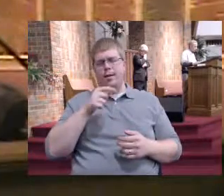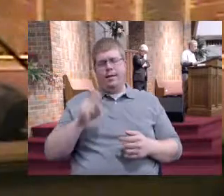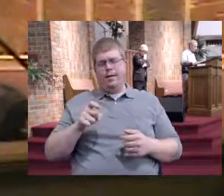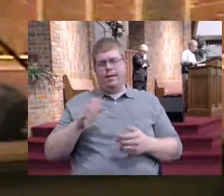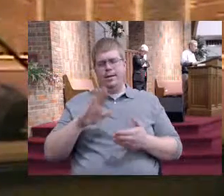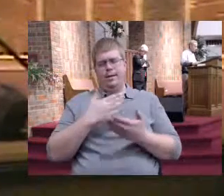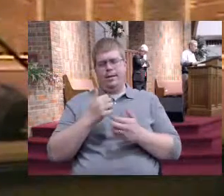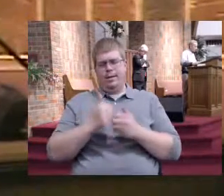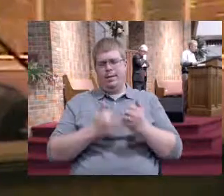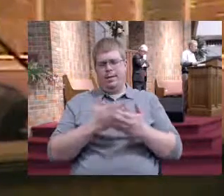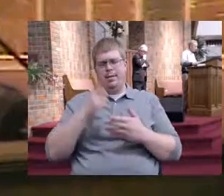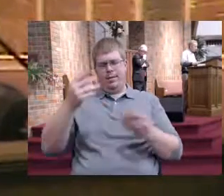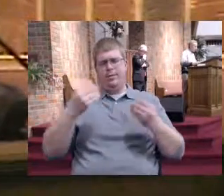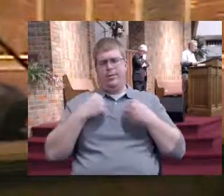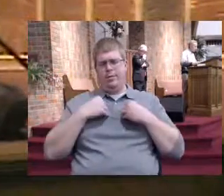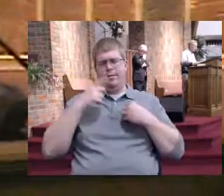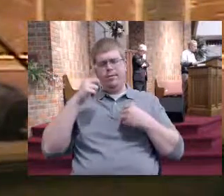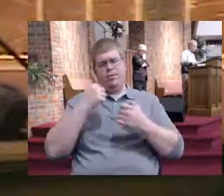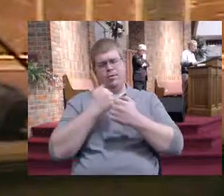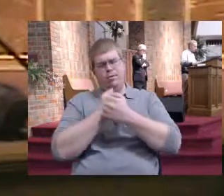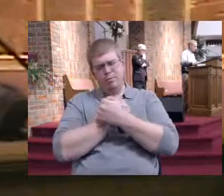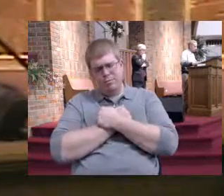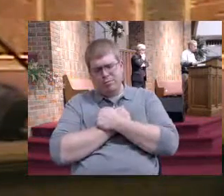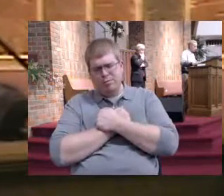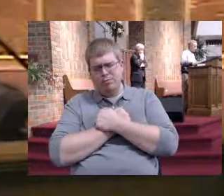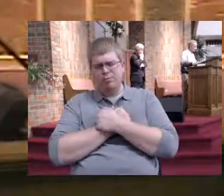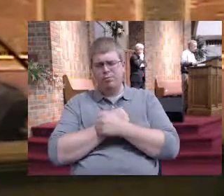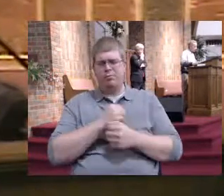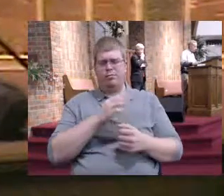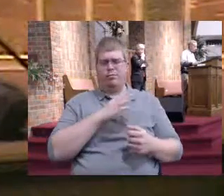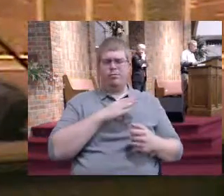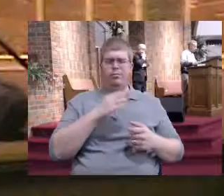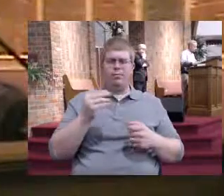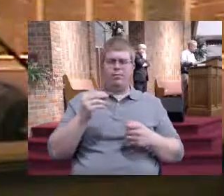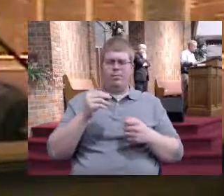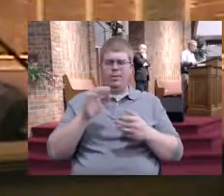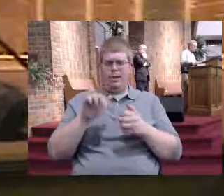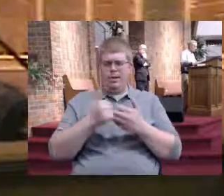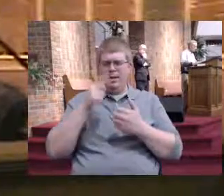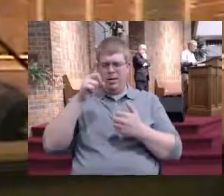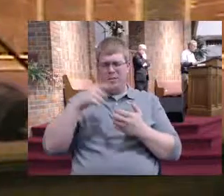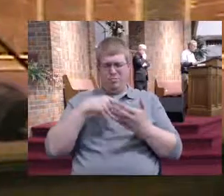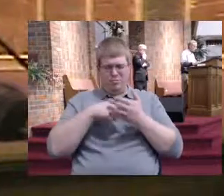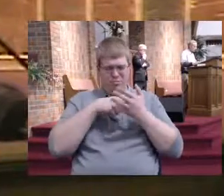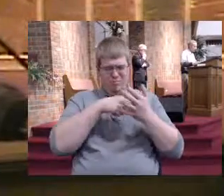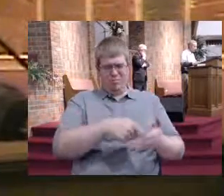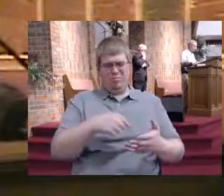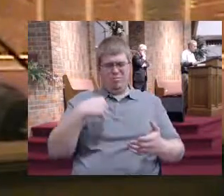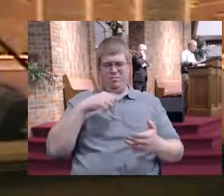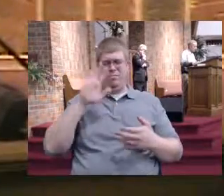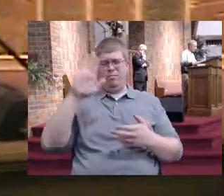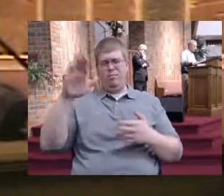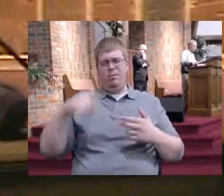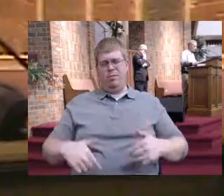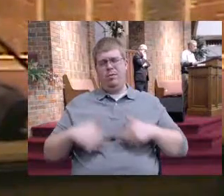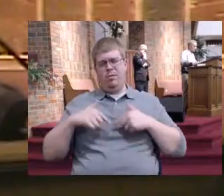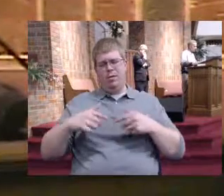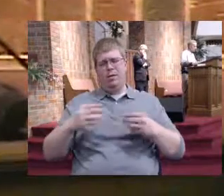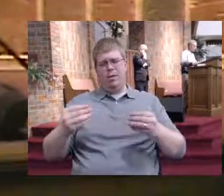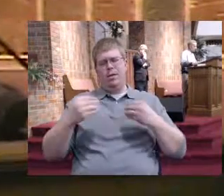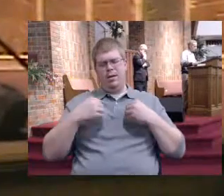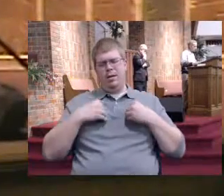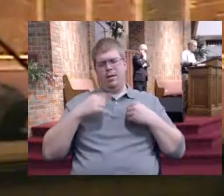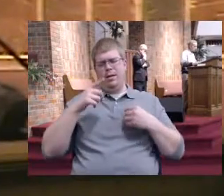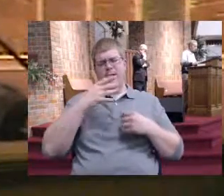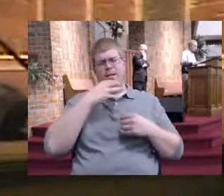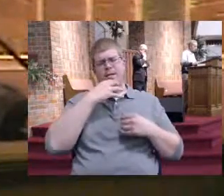your marvelous love and the demonstration that you made in sending that most precious gift of your Son